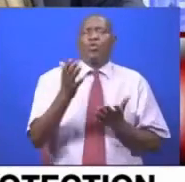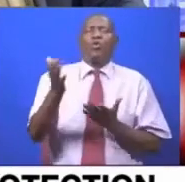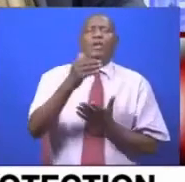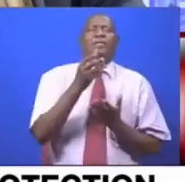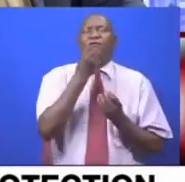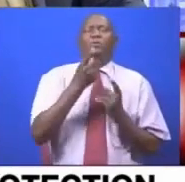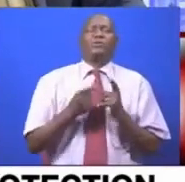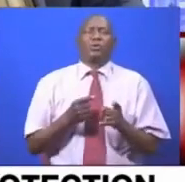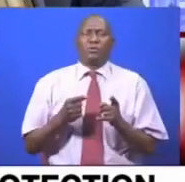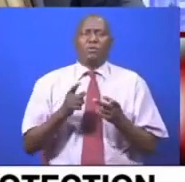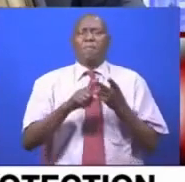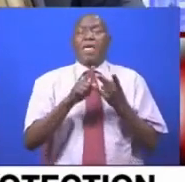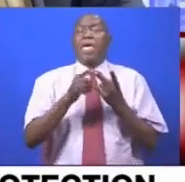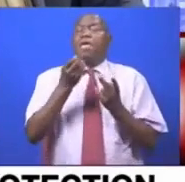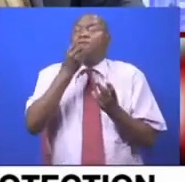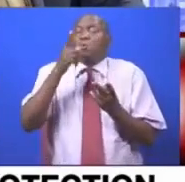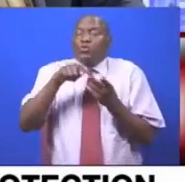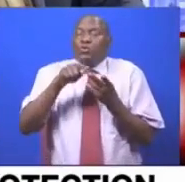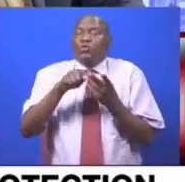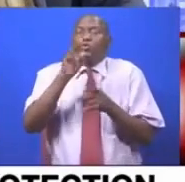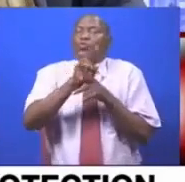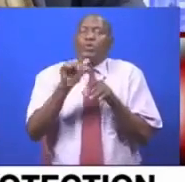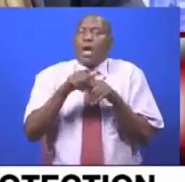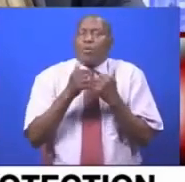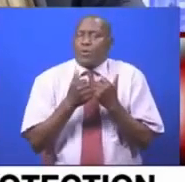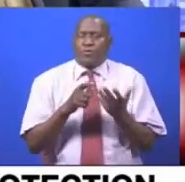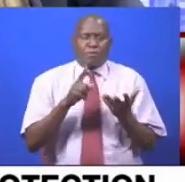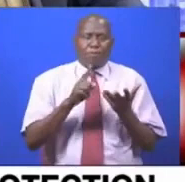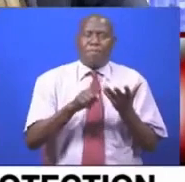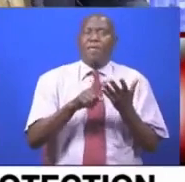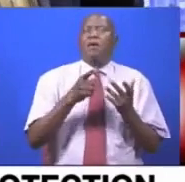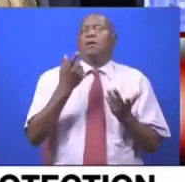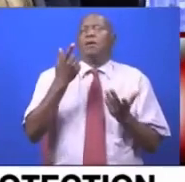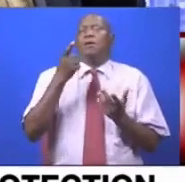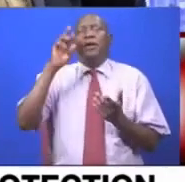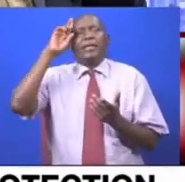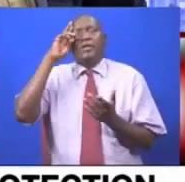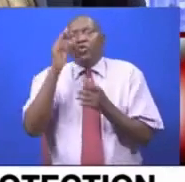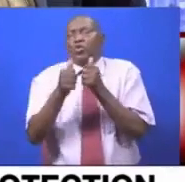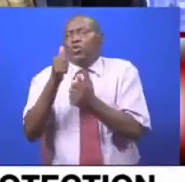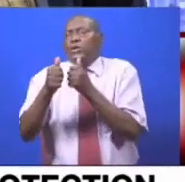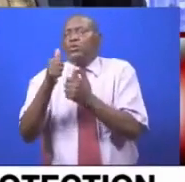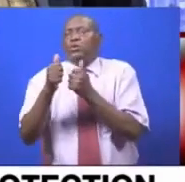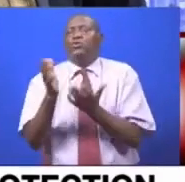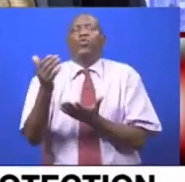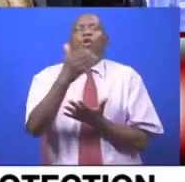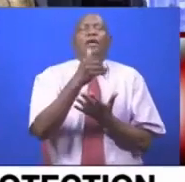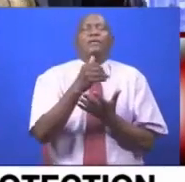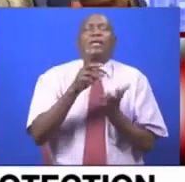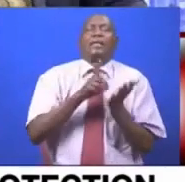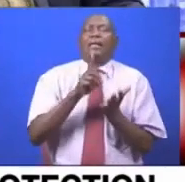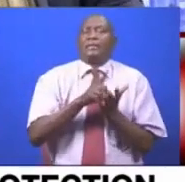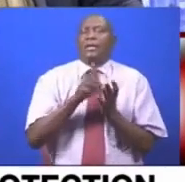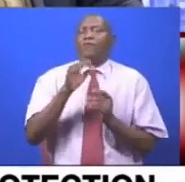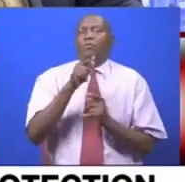information, how that information is going to be used, and for what purpose are they collecting that